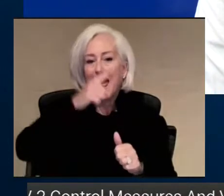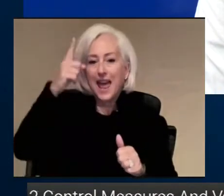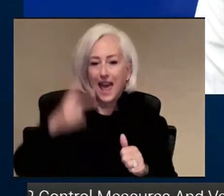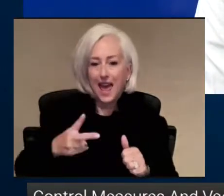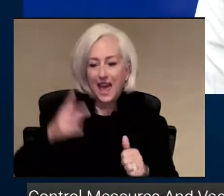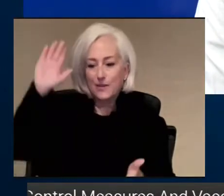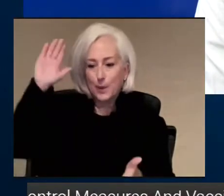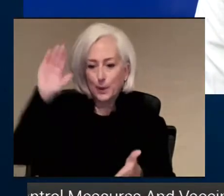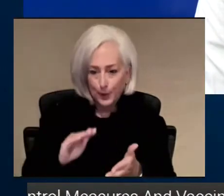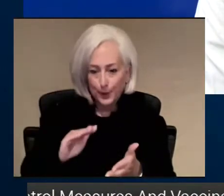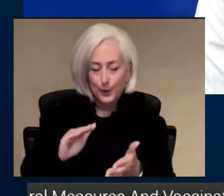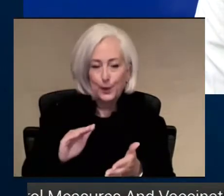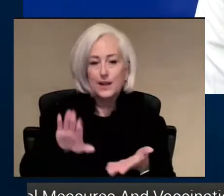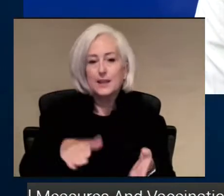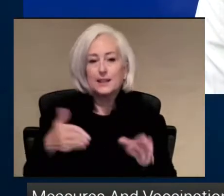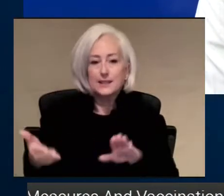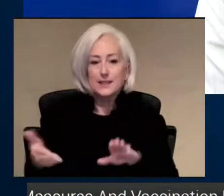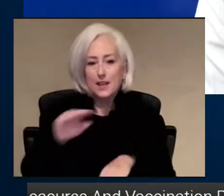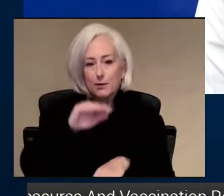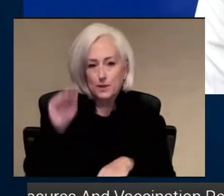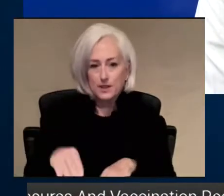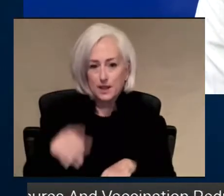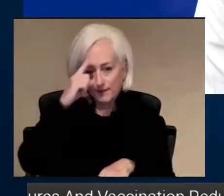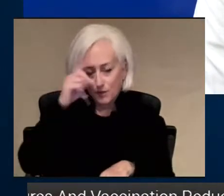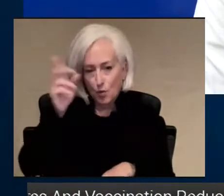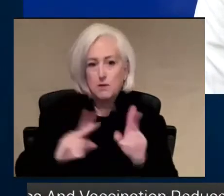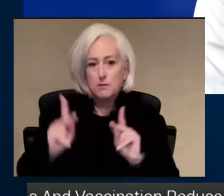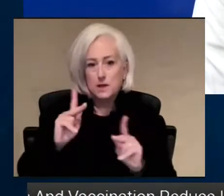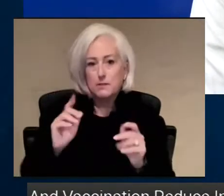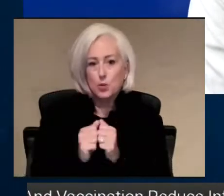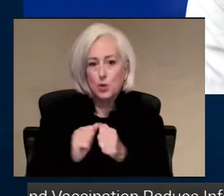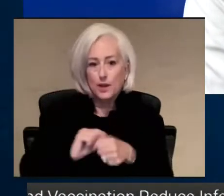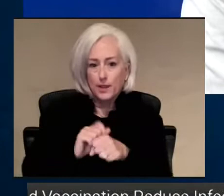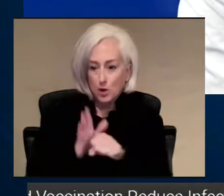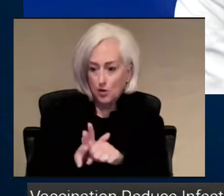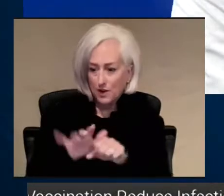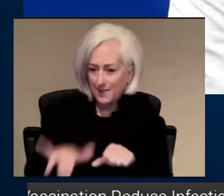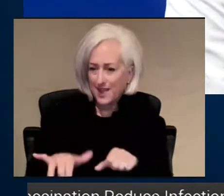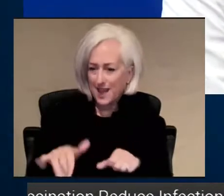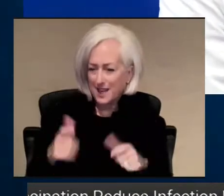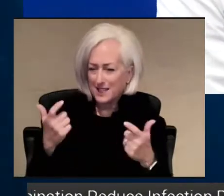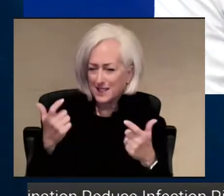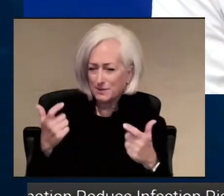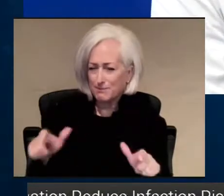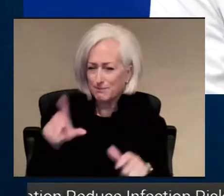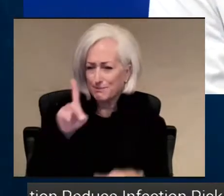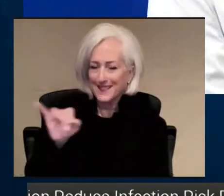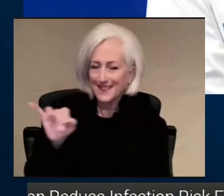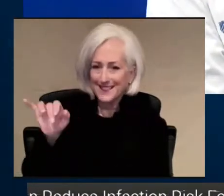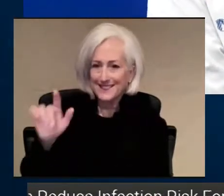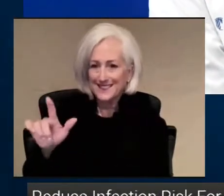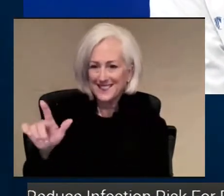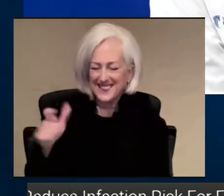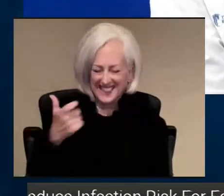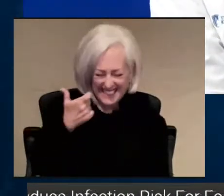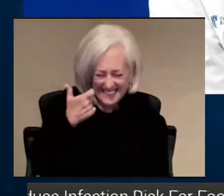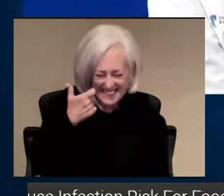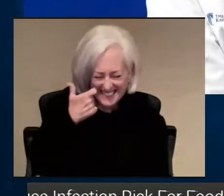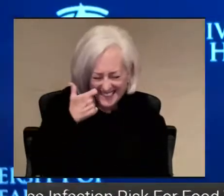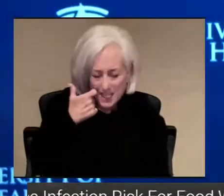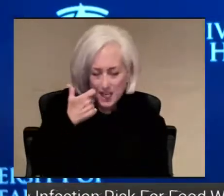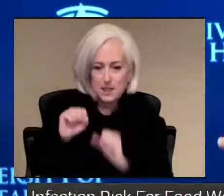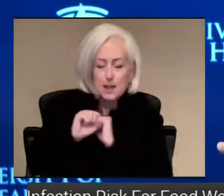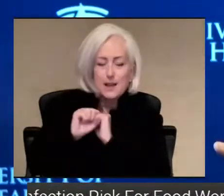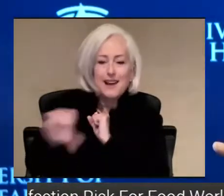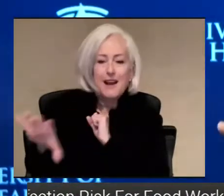requiring O2 who have COVID. That is a big deal. Want to see the real evidence? It's only the preliminary press release by the company. Yeah. But the trial was